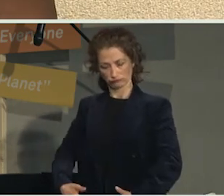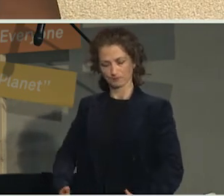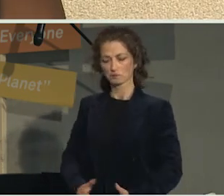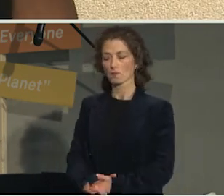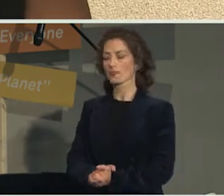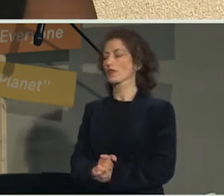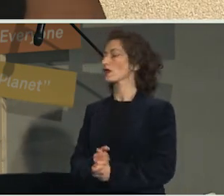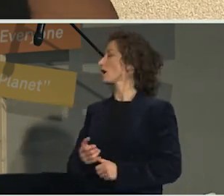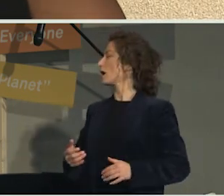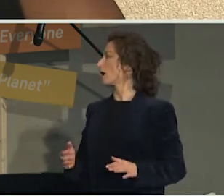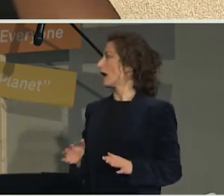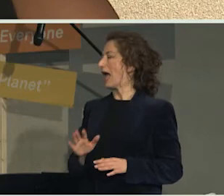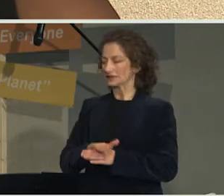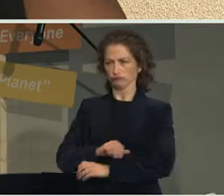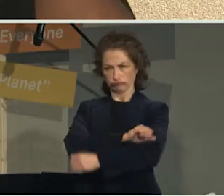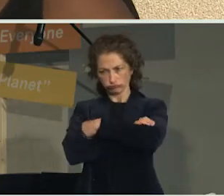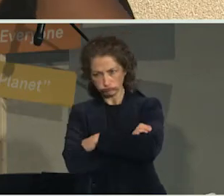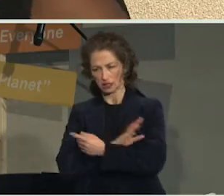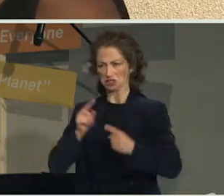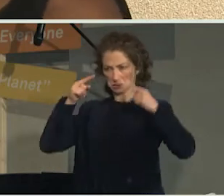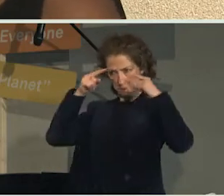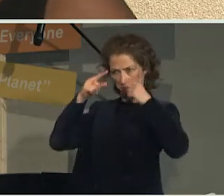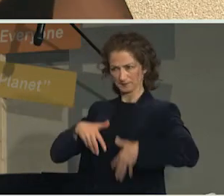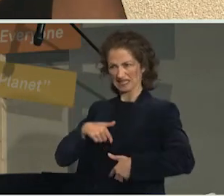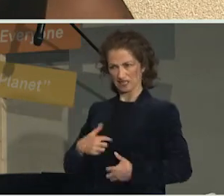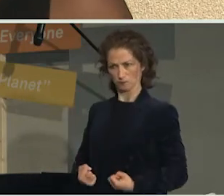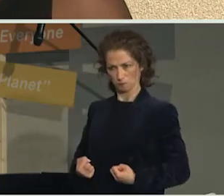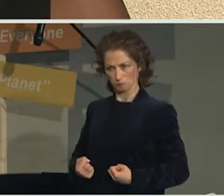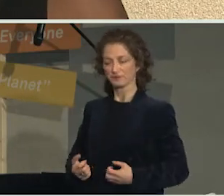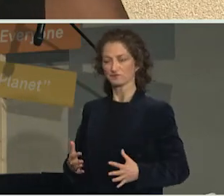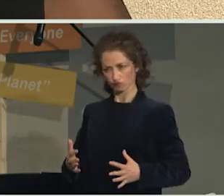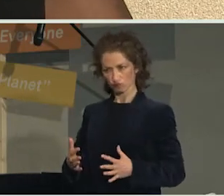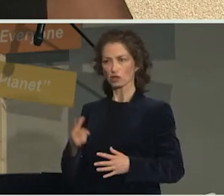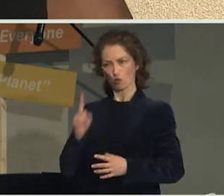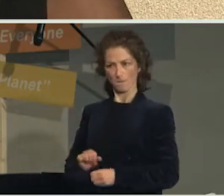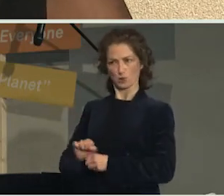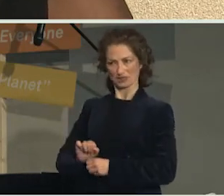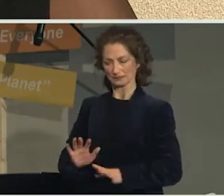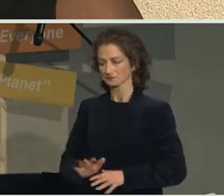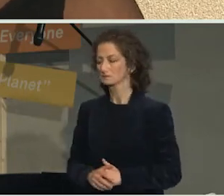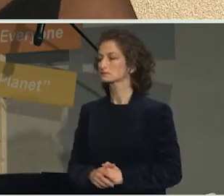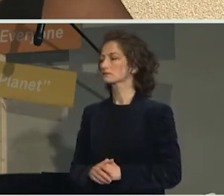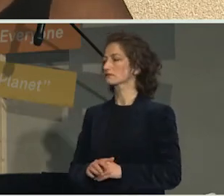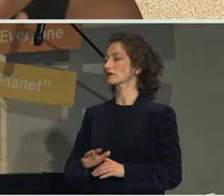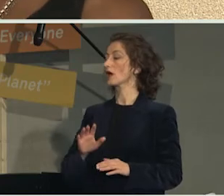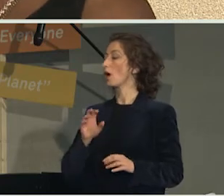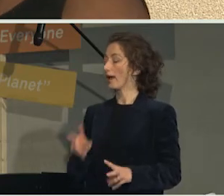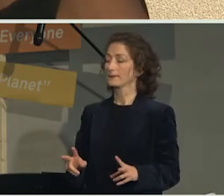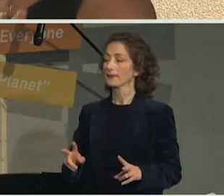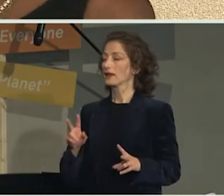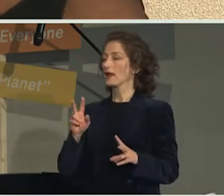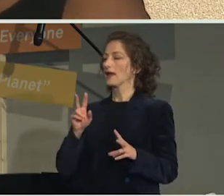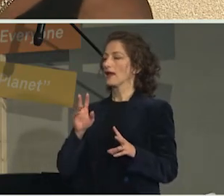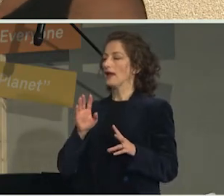So, with arms crossed and brows furrowed, we got ready to rumble. Now, our friend, sensing that we